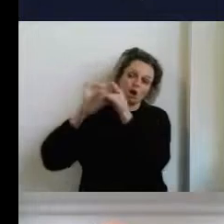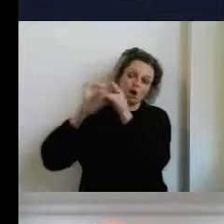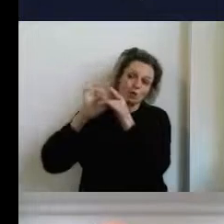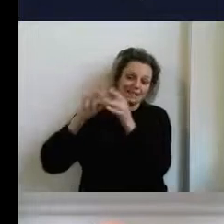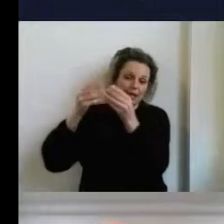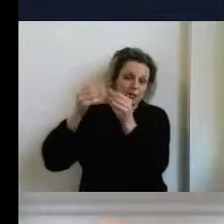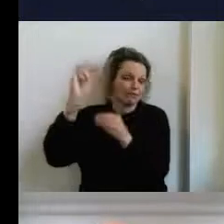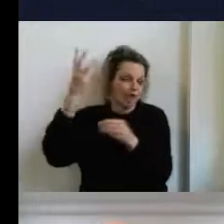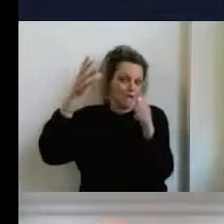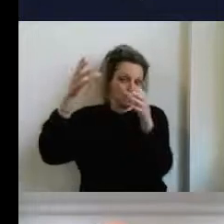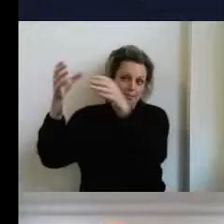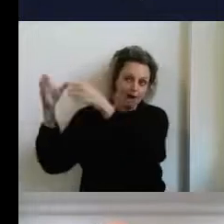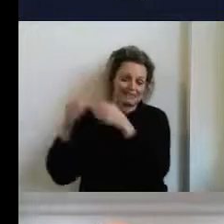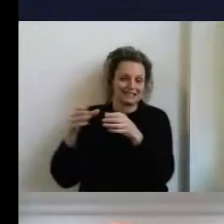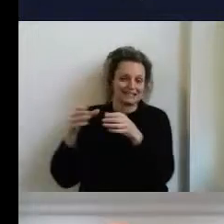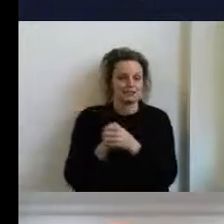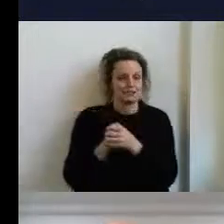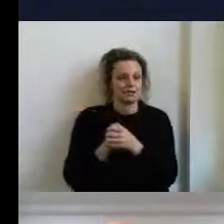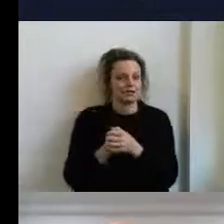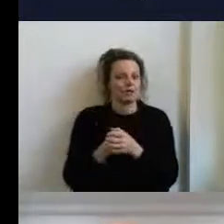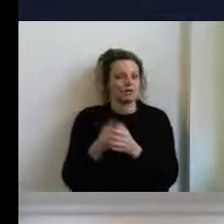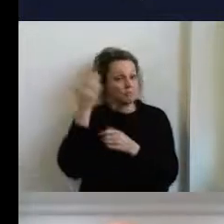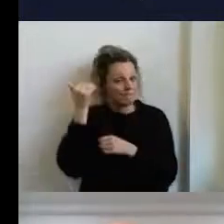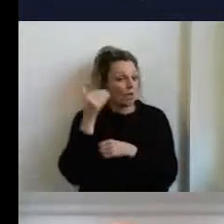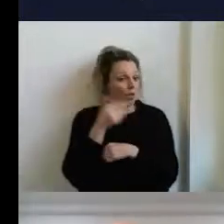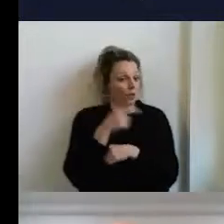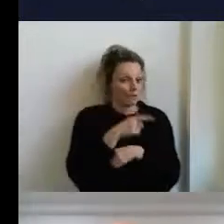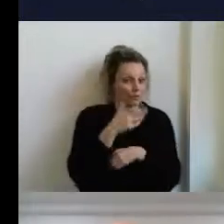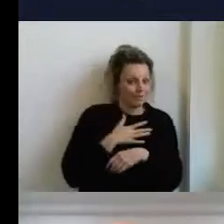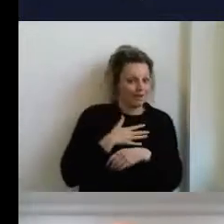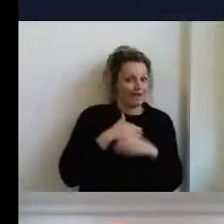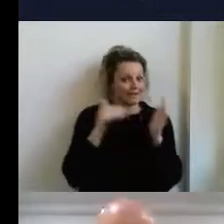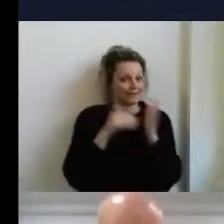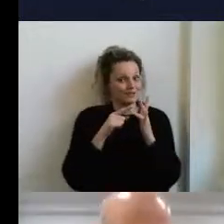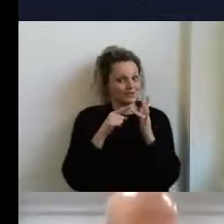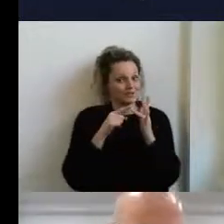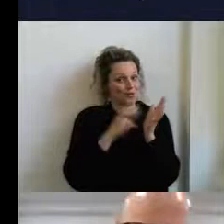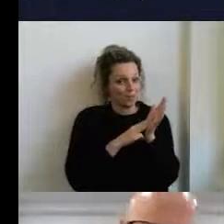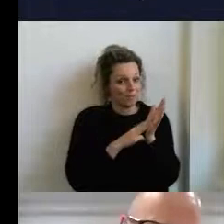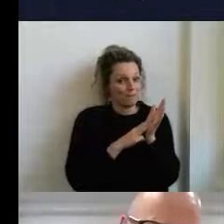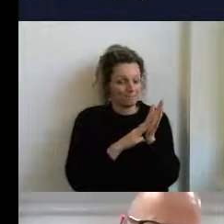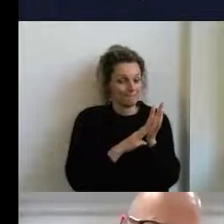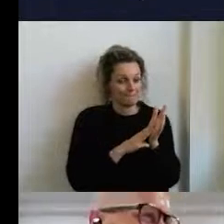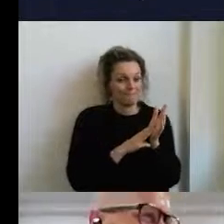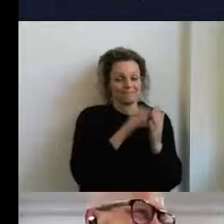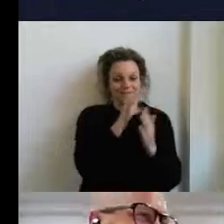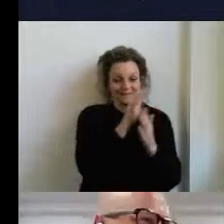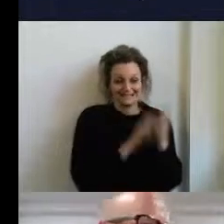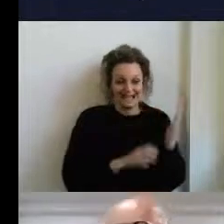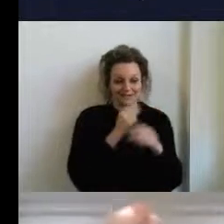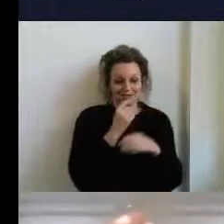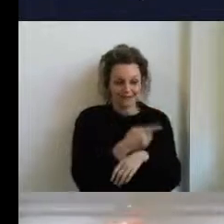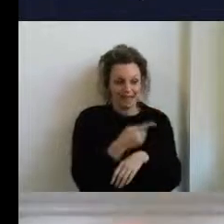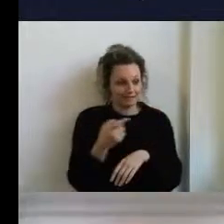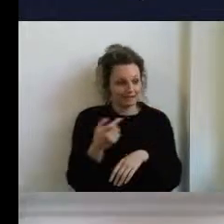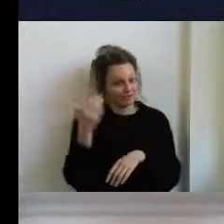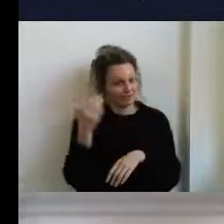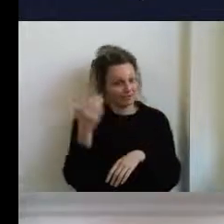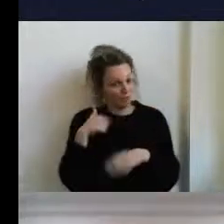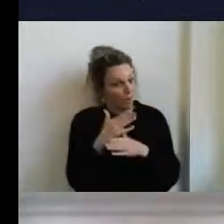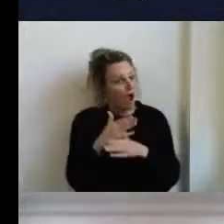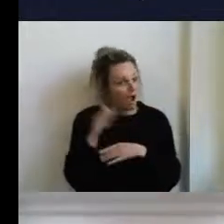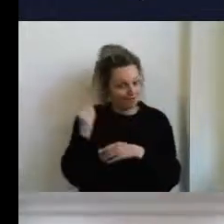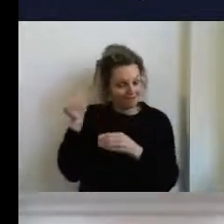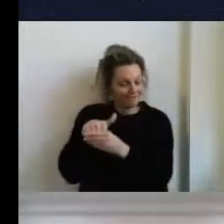Zoom Text user. I used to be one of the product managers for Zoom Text. So like I'm glad it's working for you.